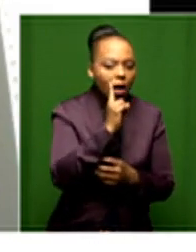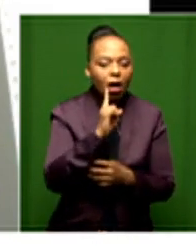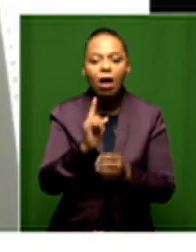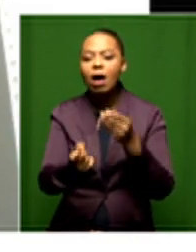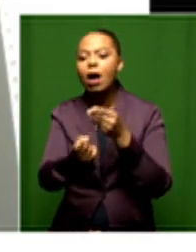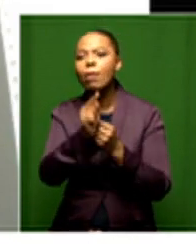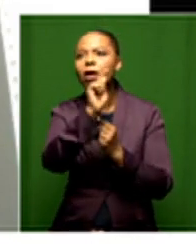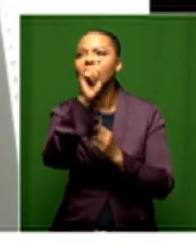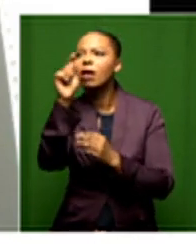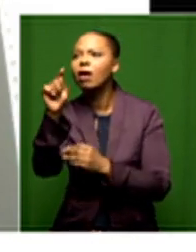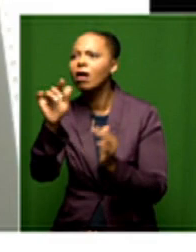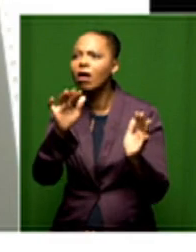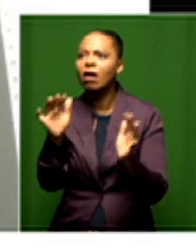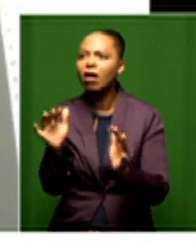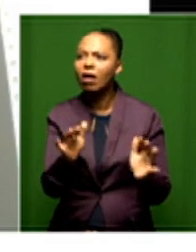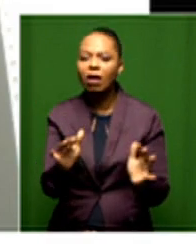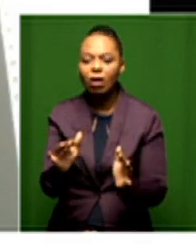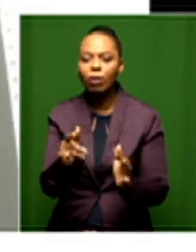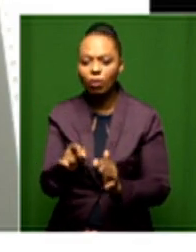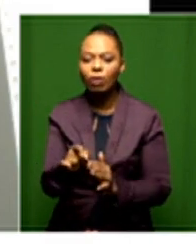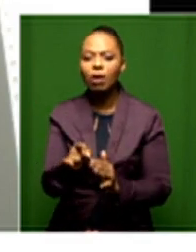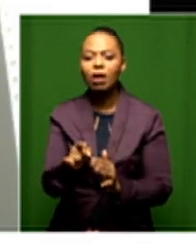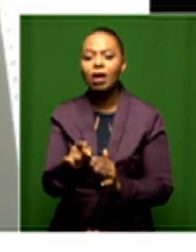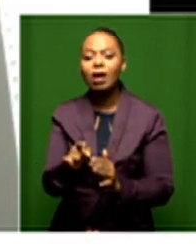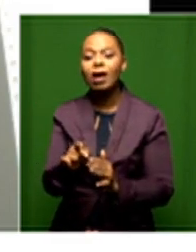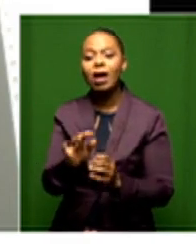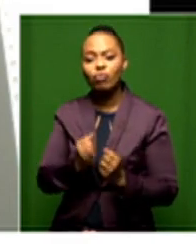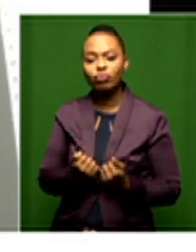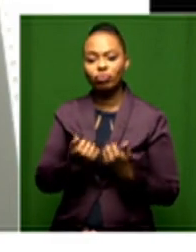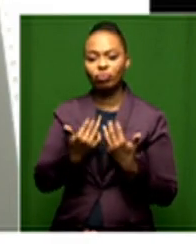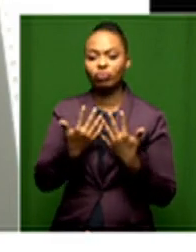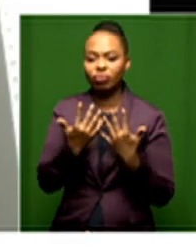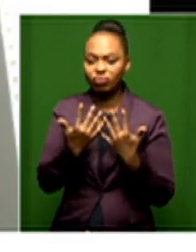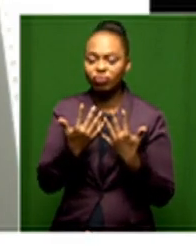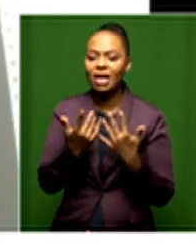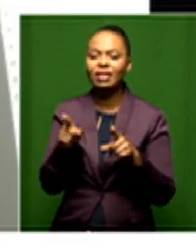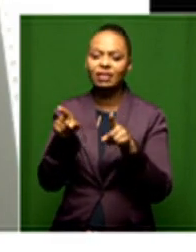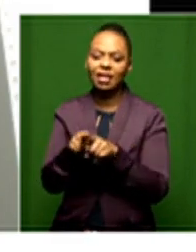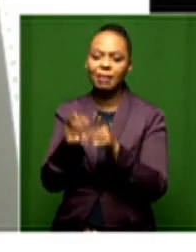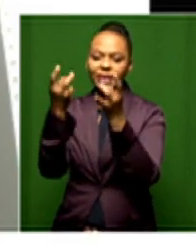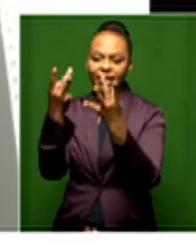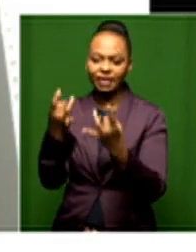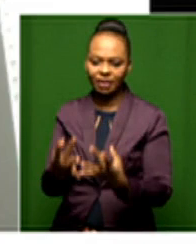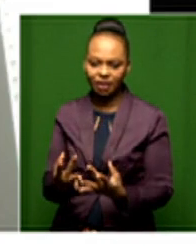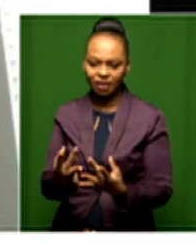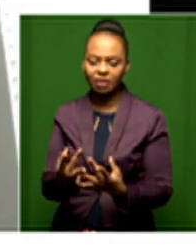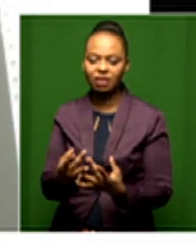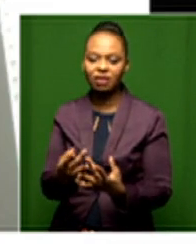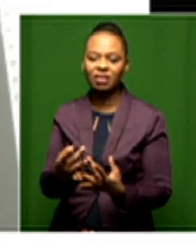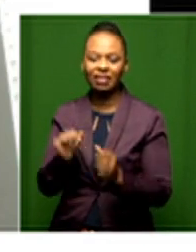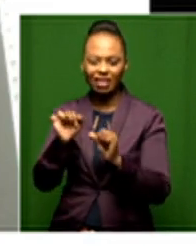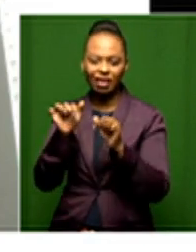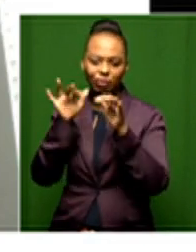what I can tell you is that the rate of infection is similar to the statistics that are released at the